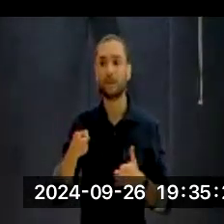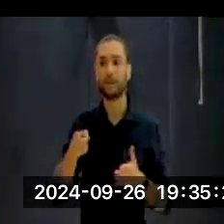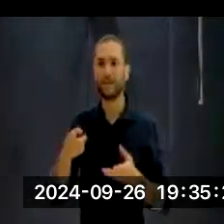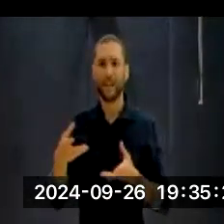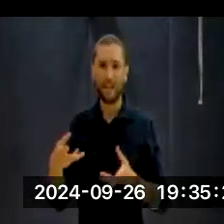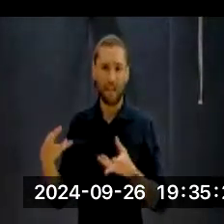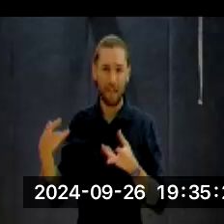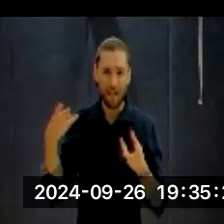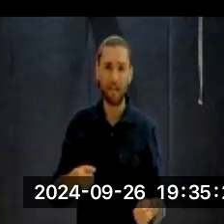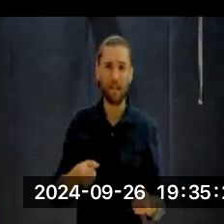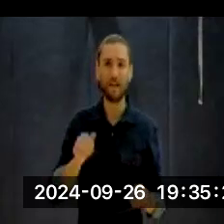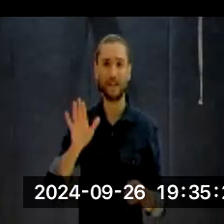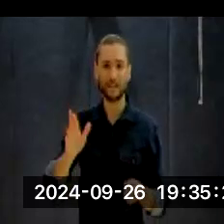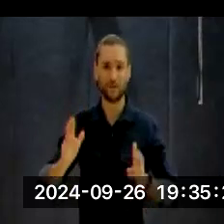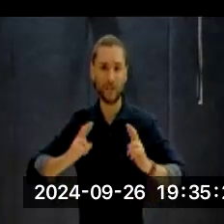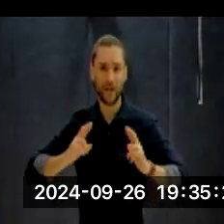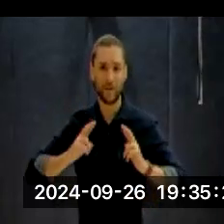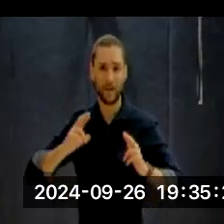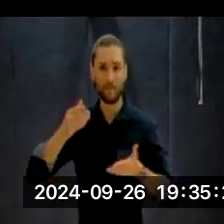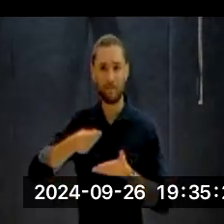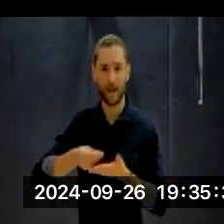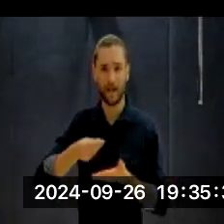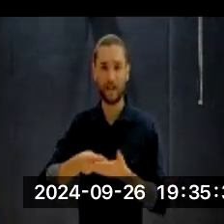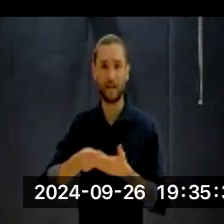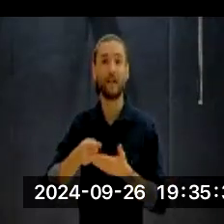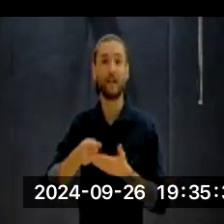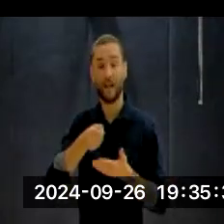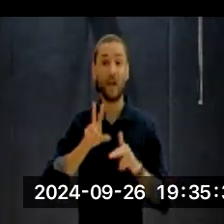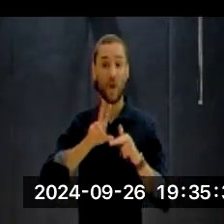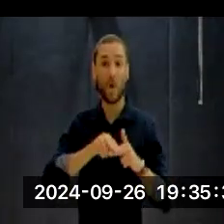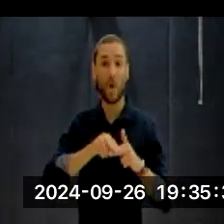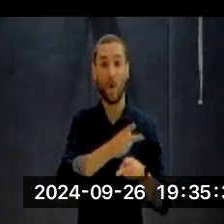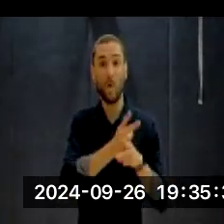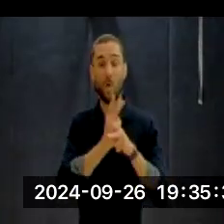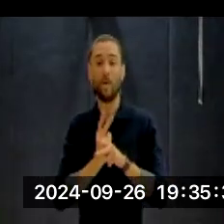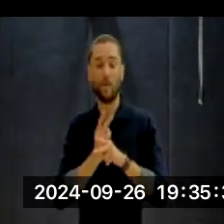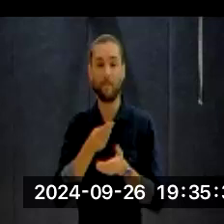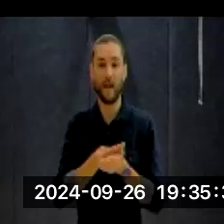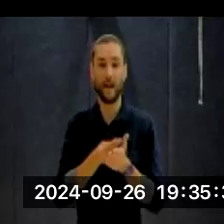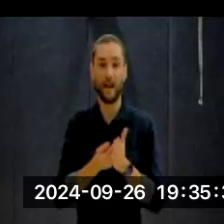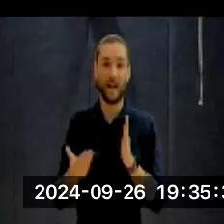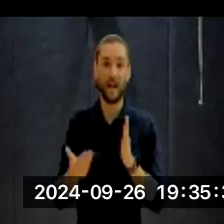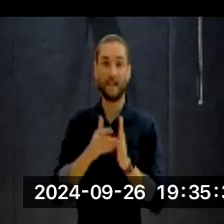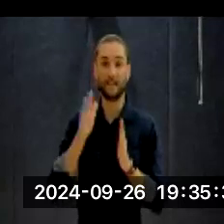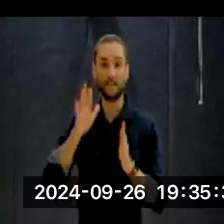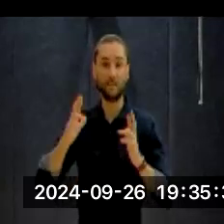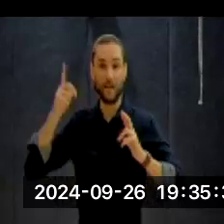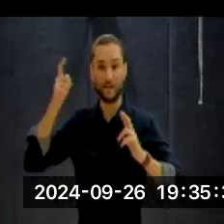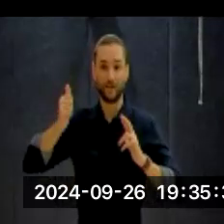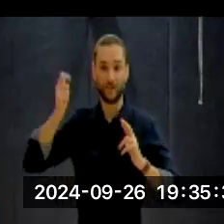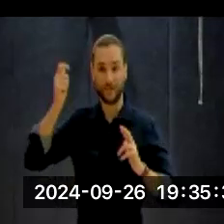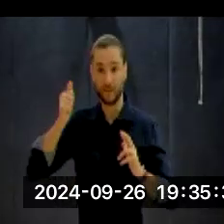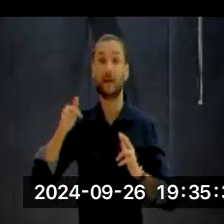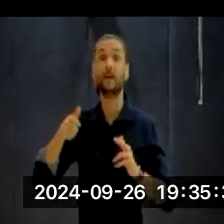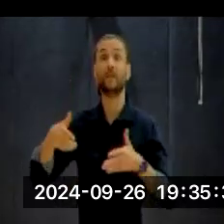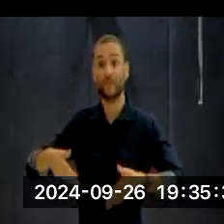spent his retirement money by taking out loans against his pensions. After they were finished with him, they took him